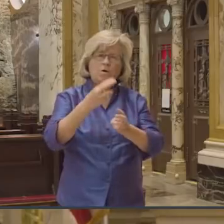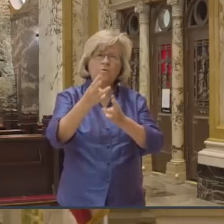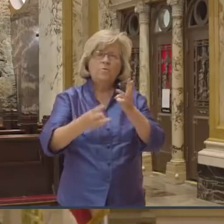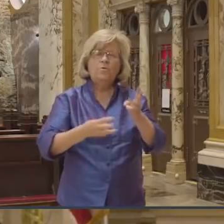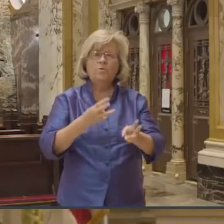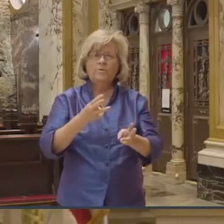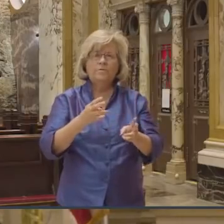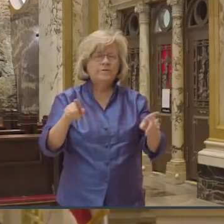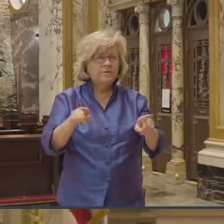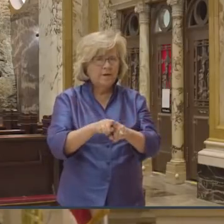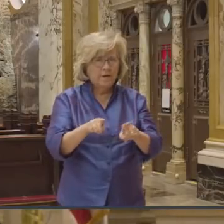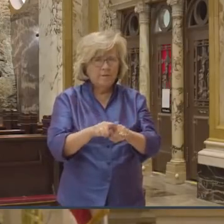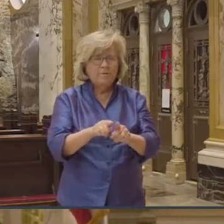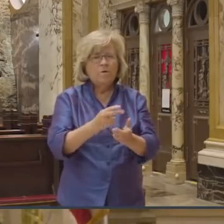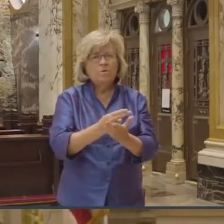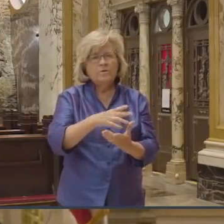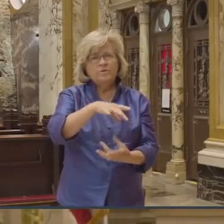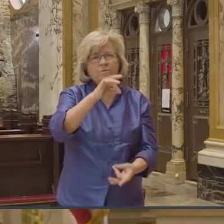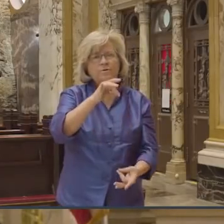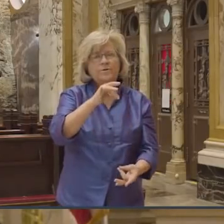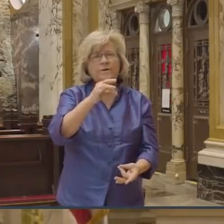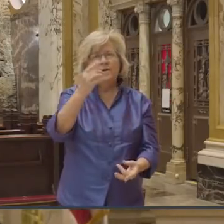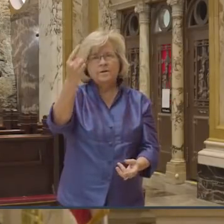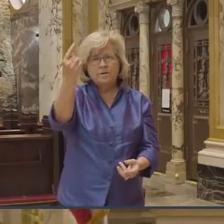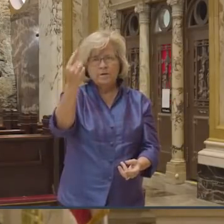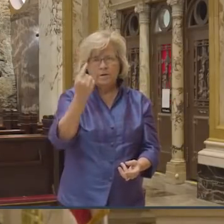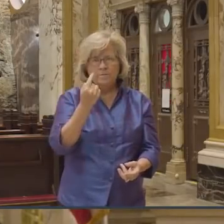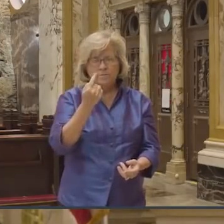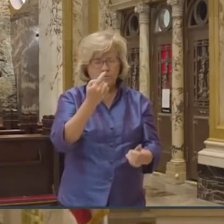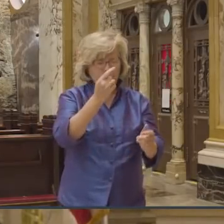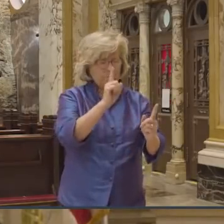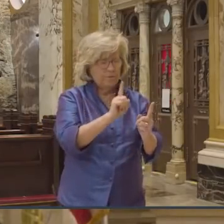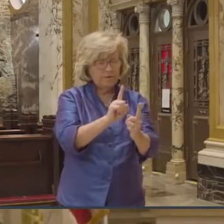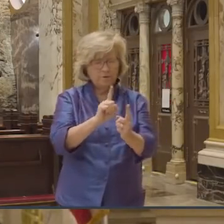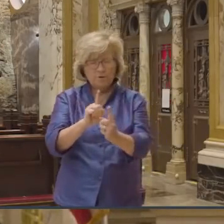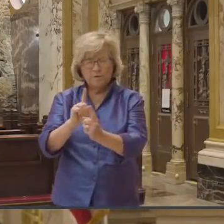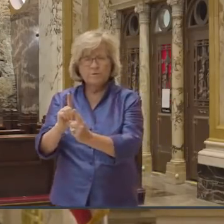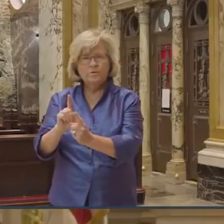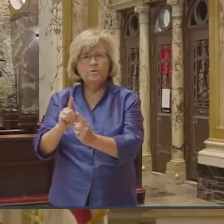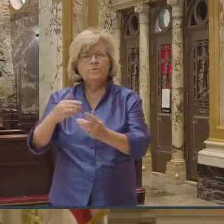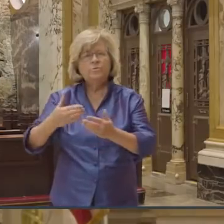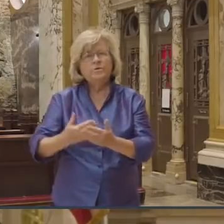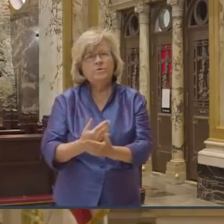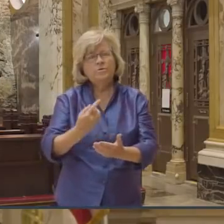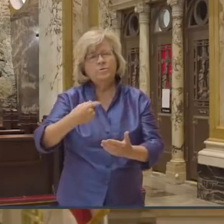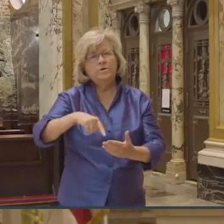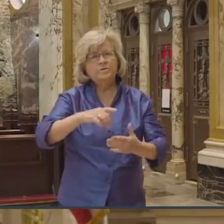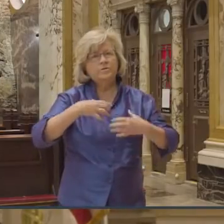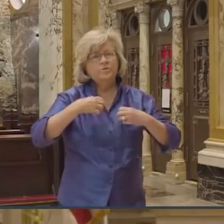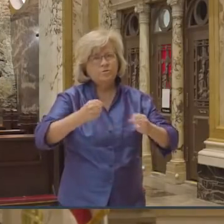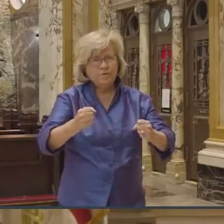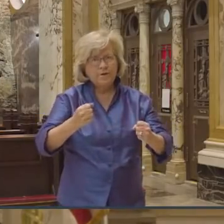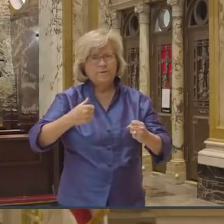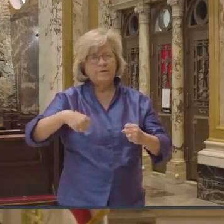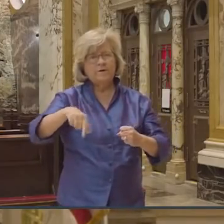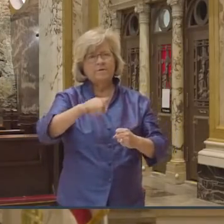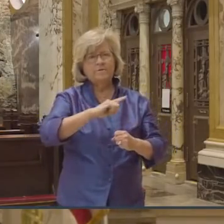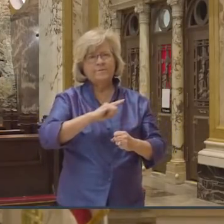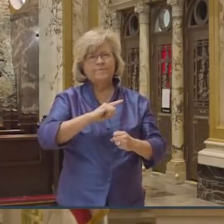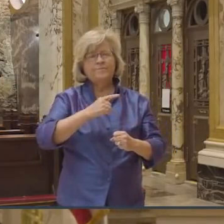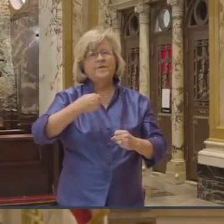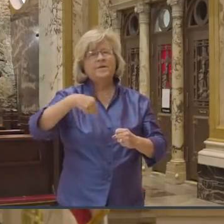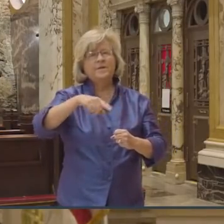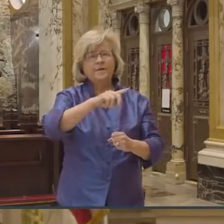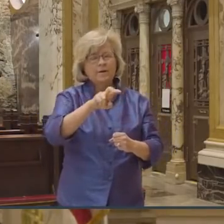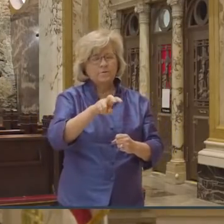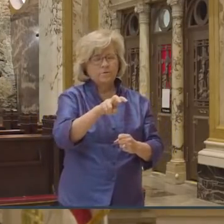same Holy Spirit comes to each one of us to renew us and to strengthen us in our